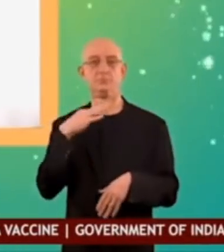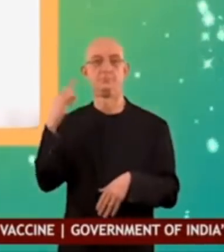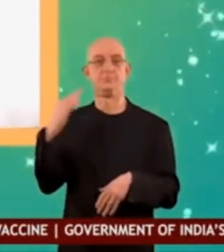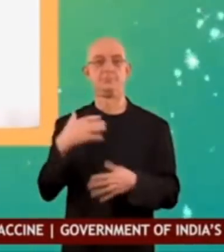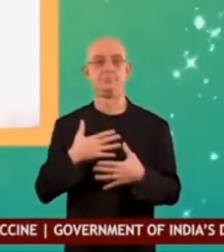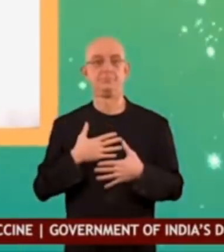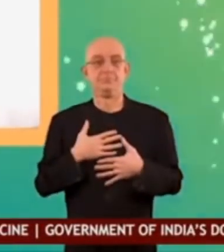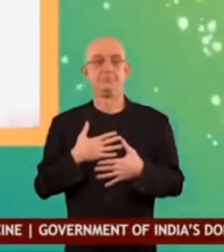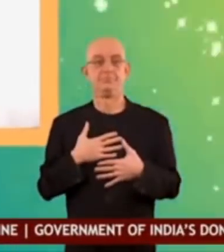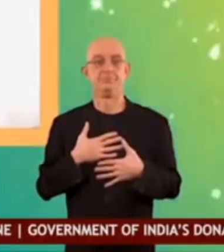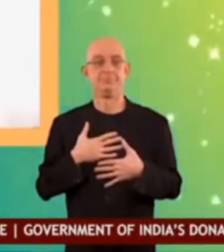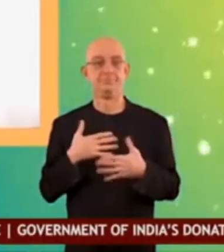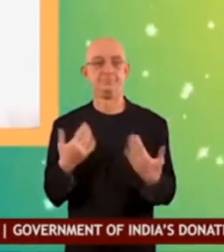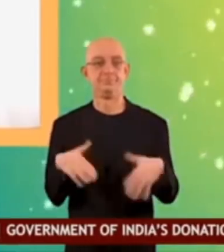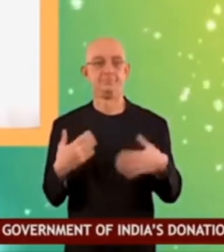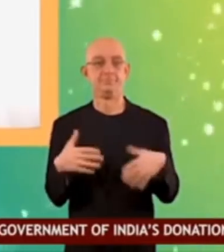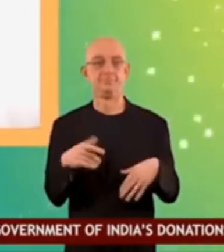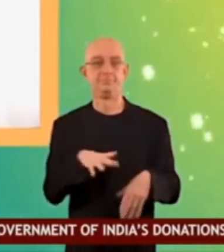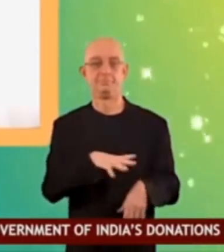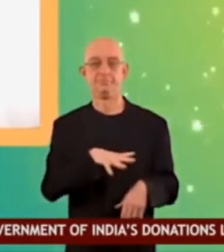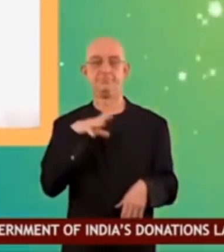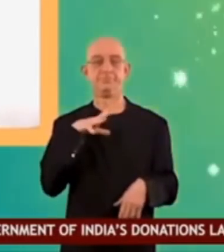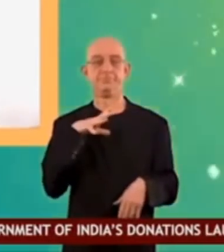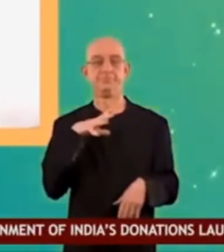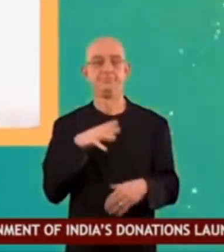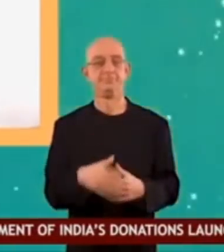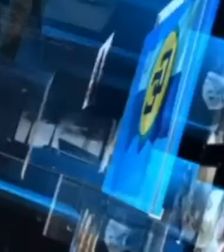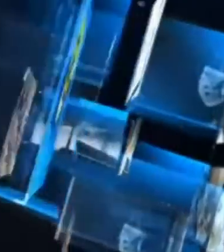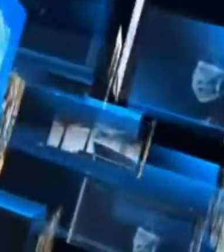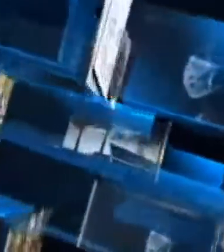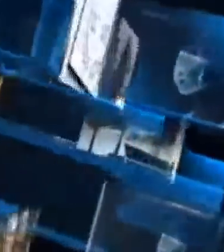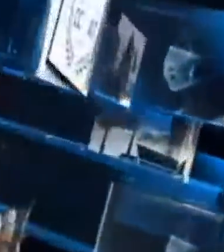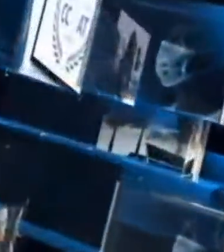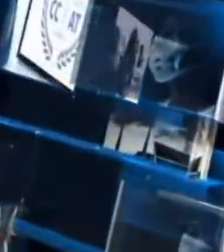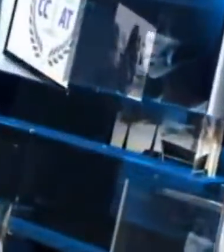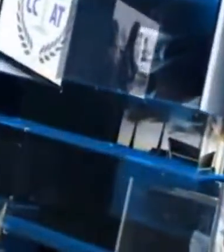brilliant youth advocates across the Commonwealth region.